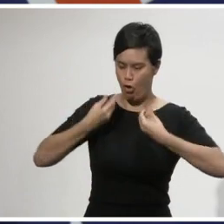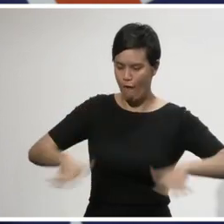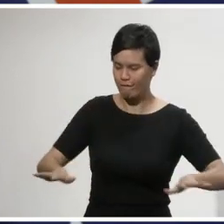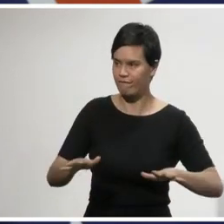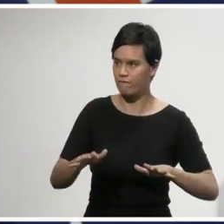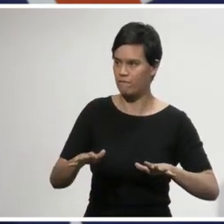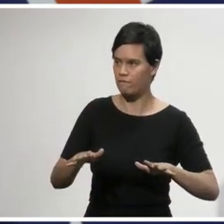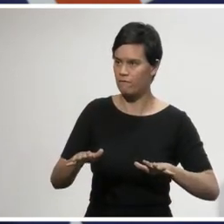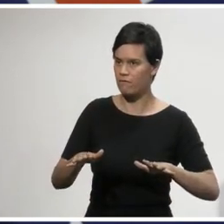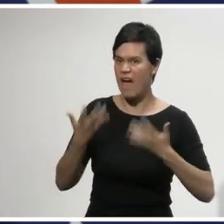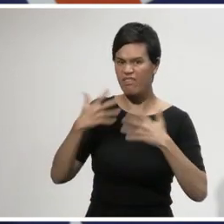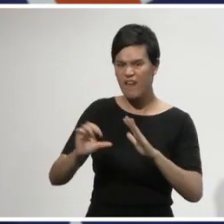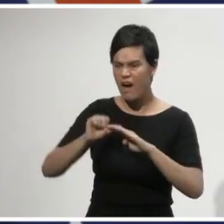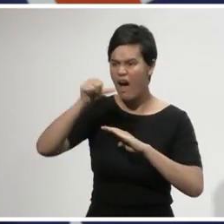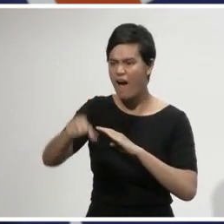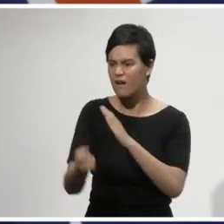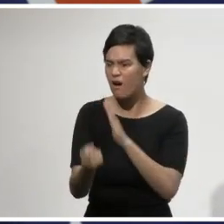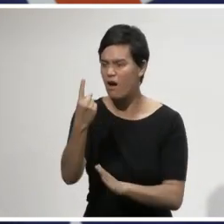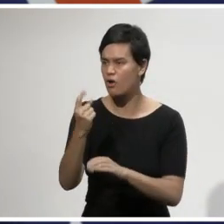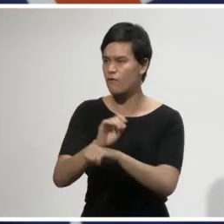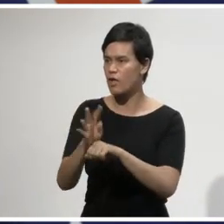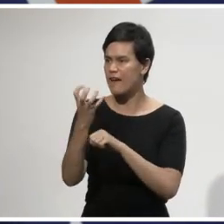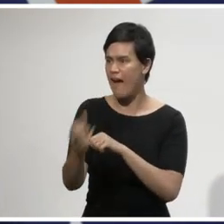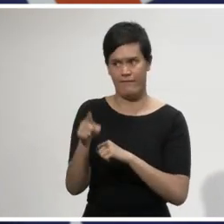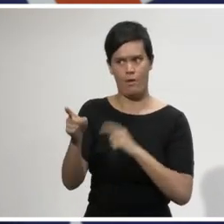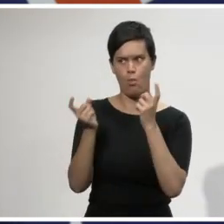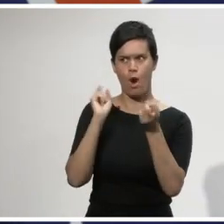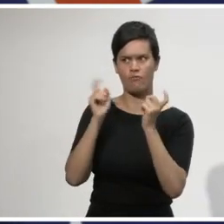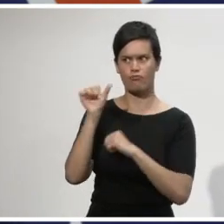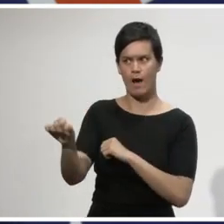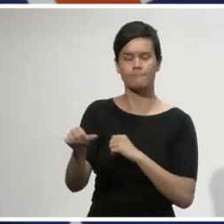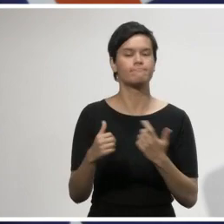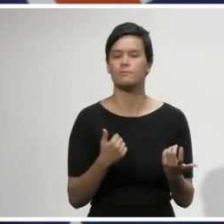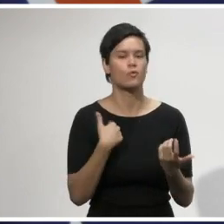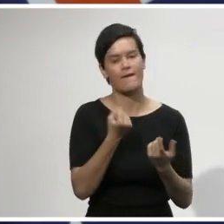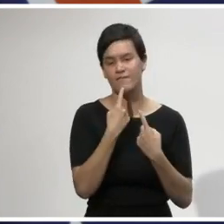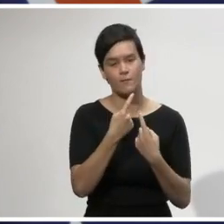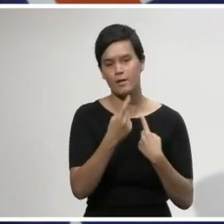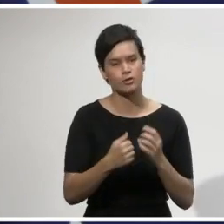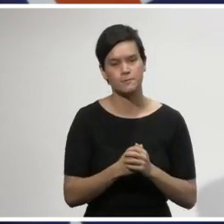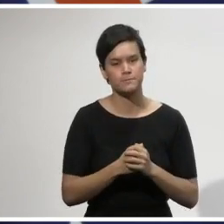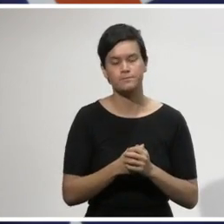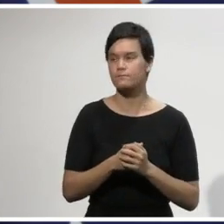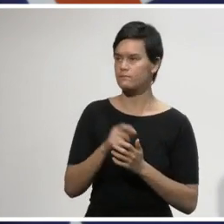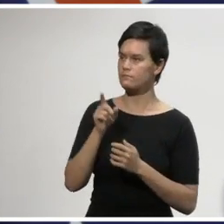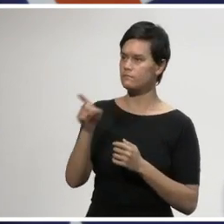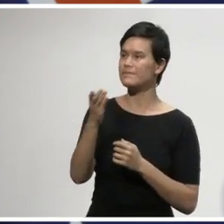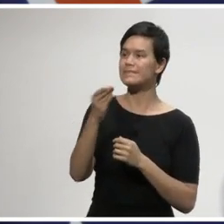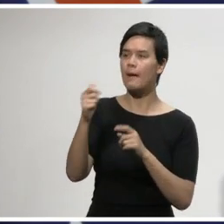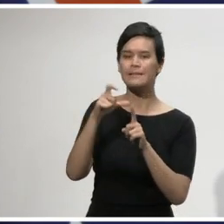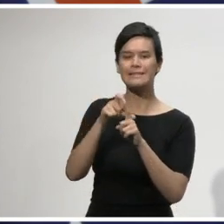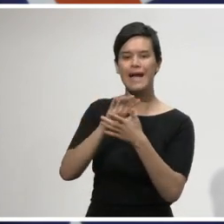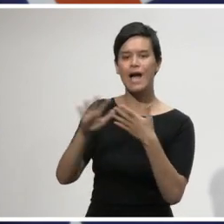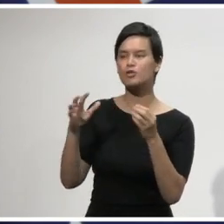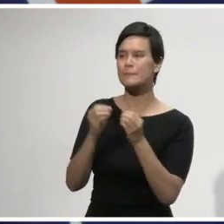particular situation. I'm sorry. We've been contacted by staff from Auckland and Christchurch DHB saying they're facing similar issues to